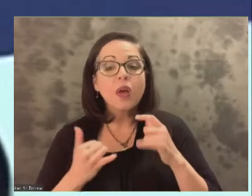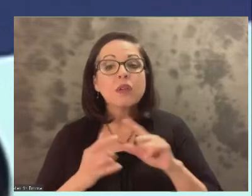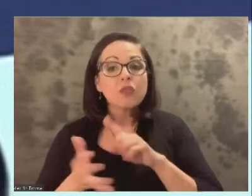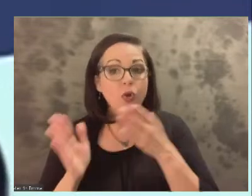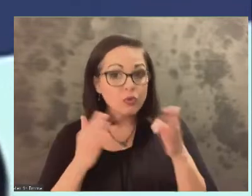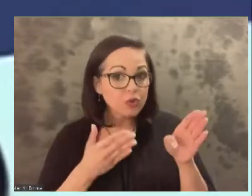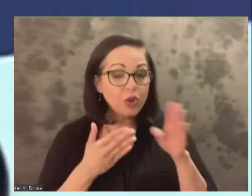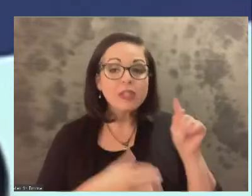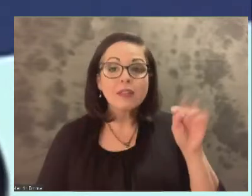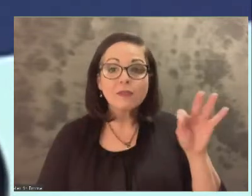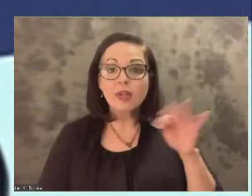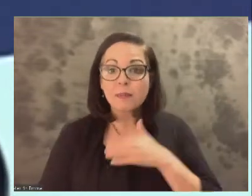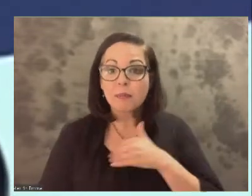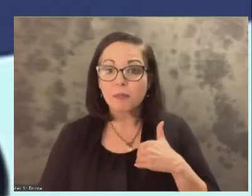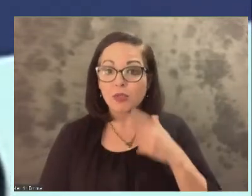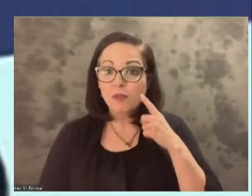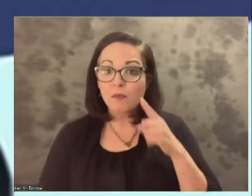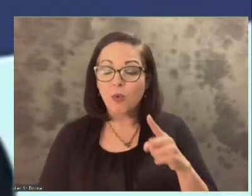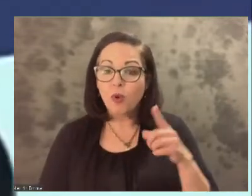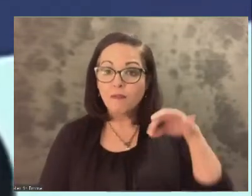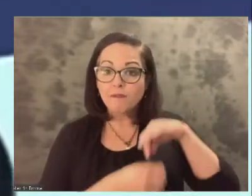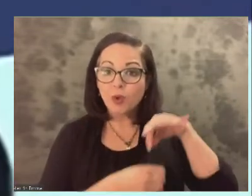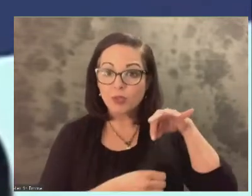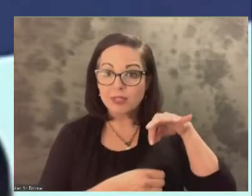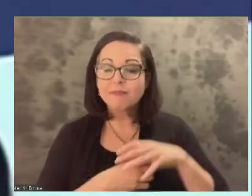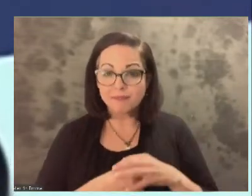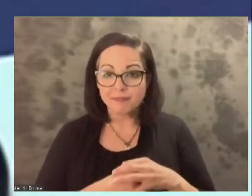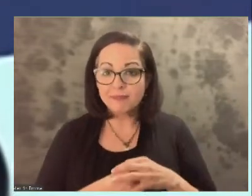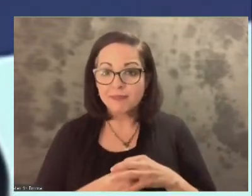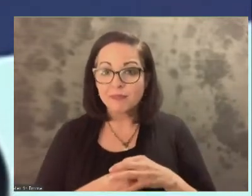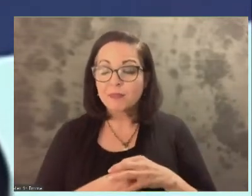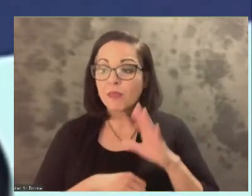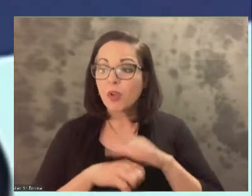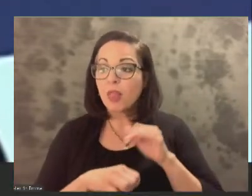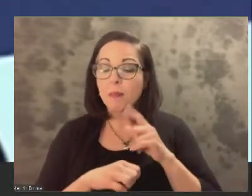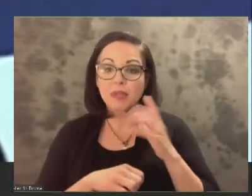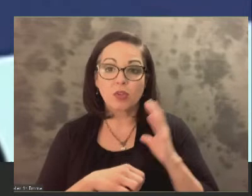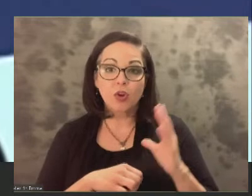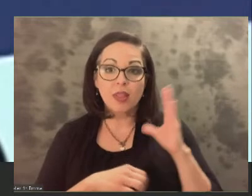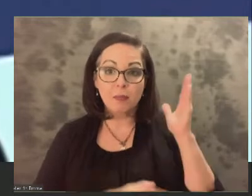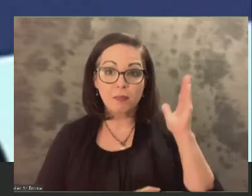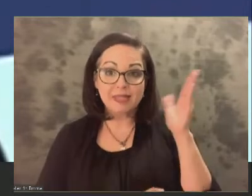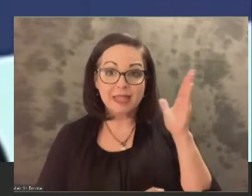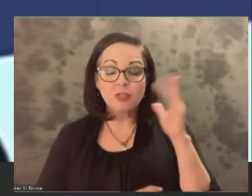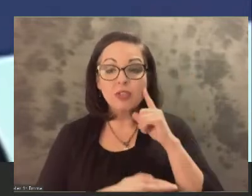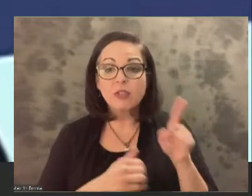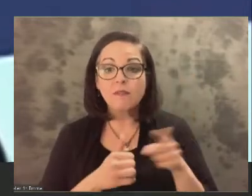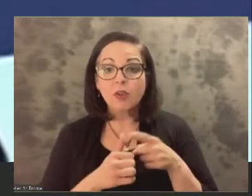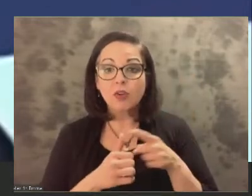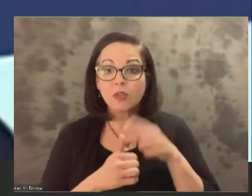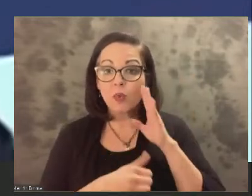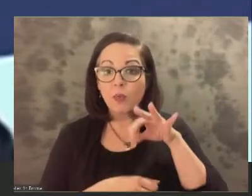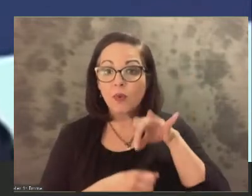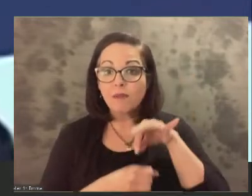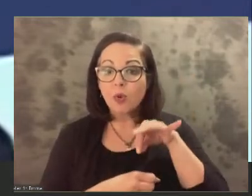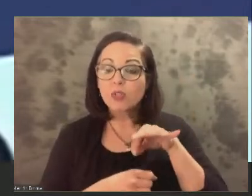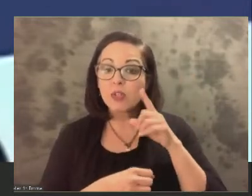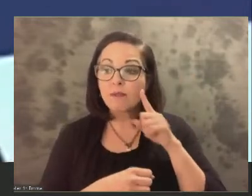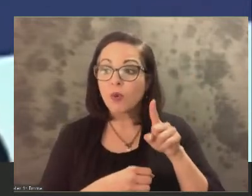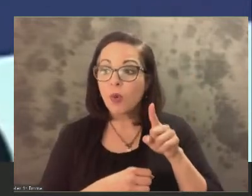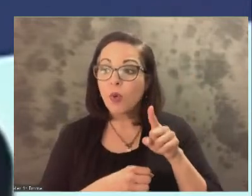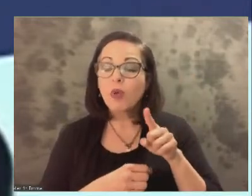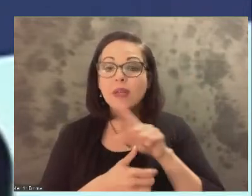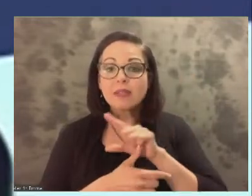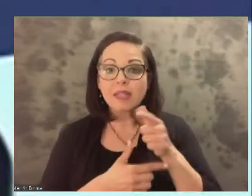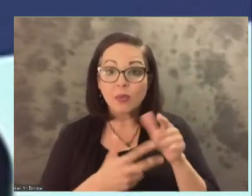force members, to the vote. Following up on our earlier presentations, we will vote sequentially